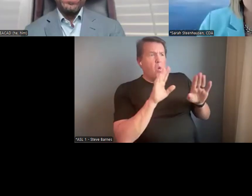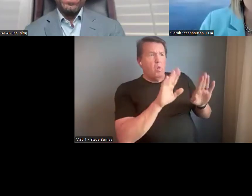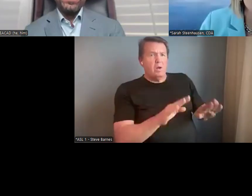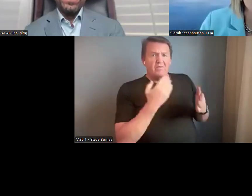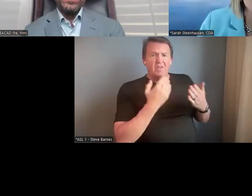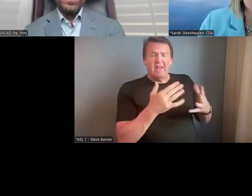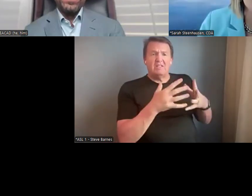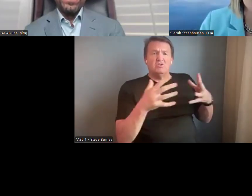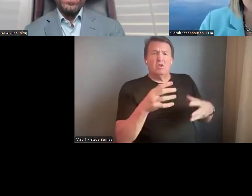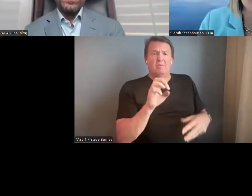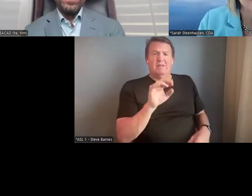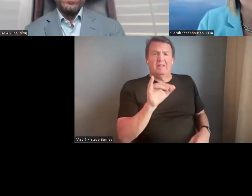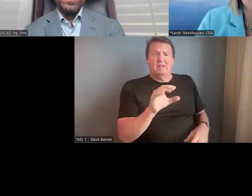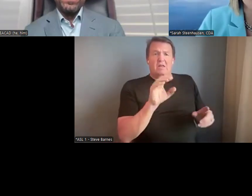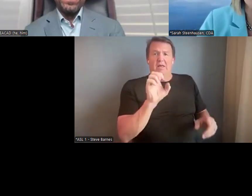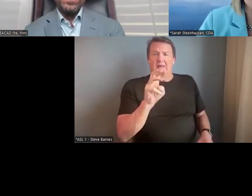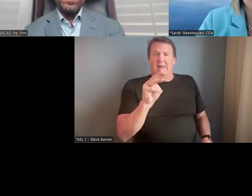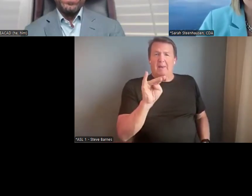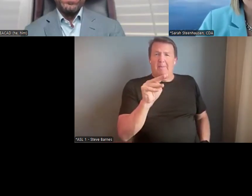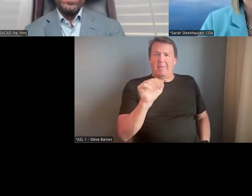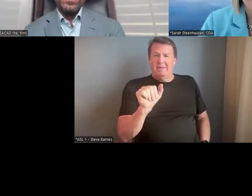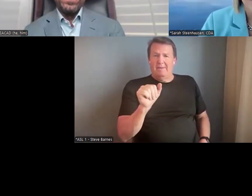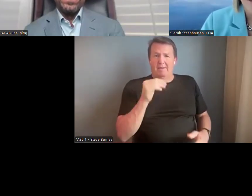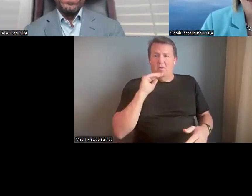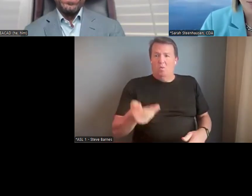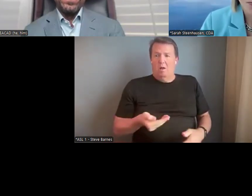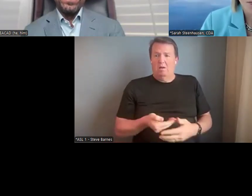It's great to have you on the committee. Amina, welcome.